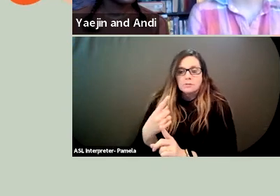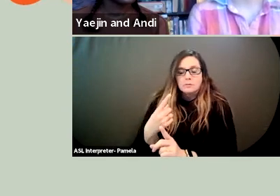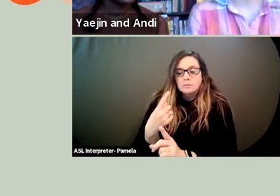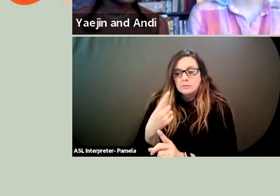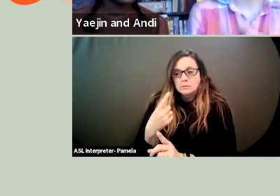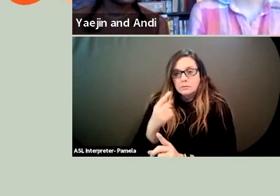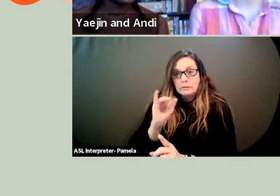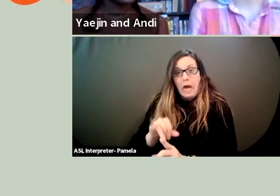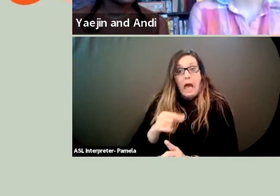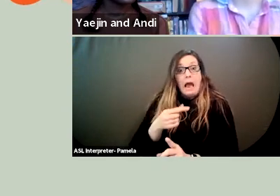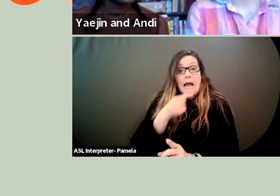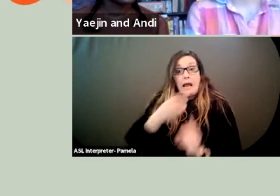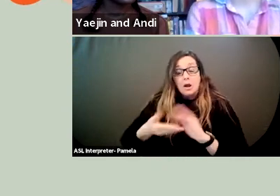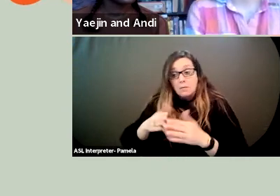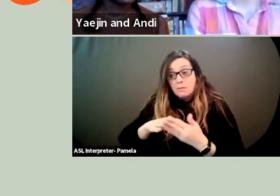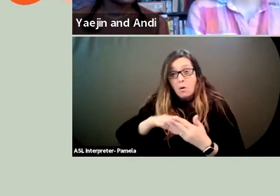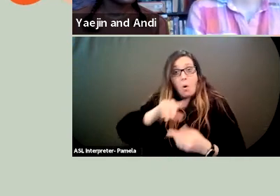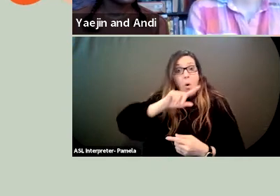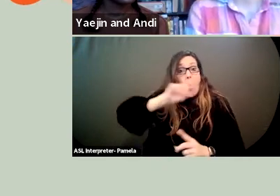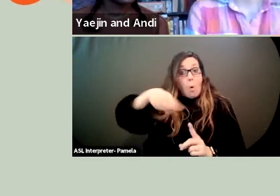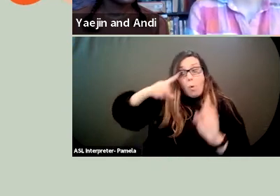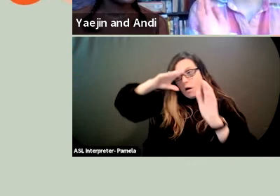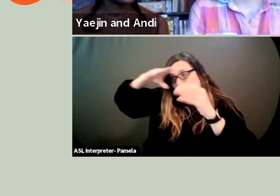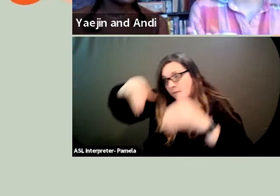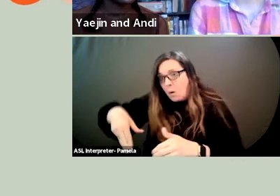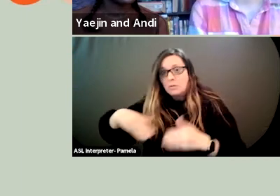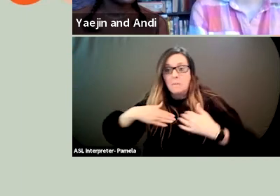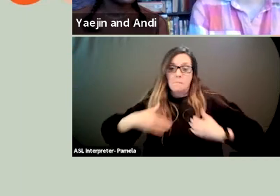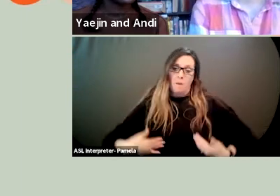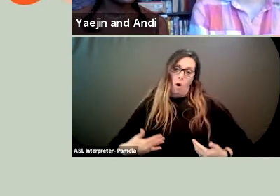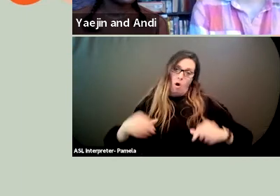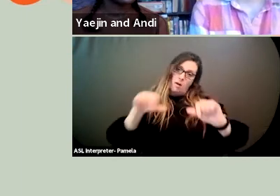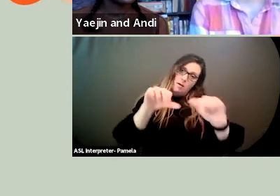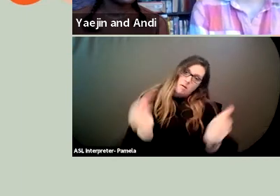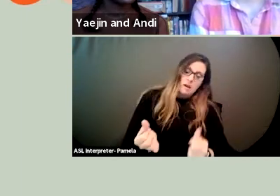community focuses too much on body image